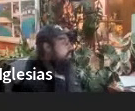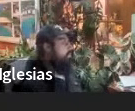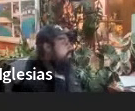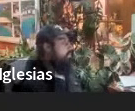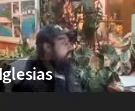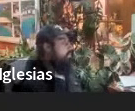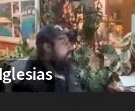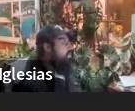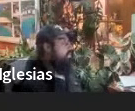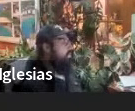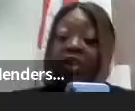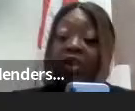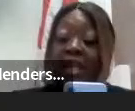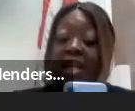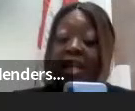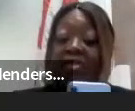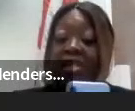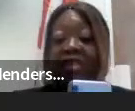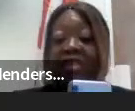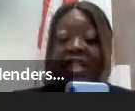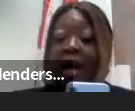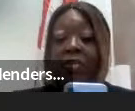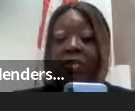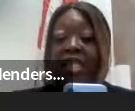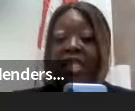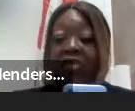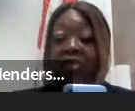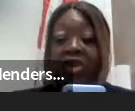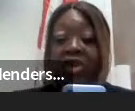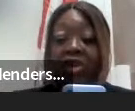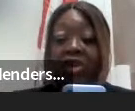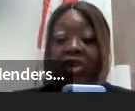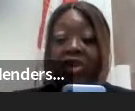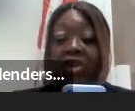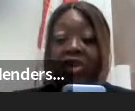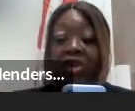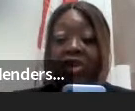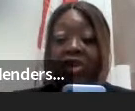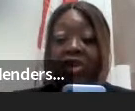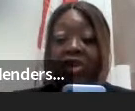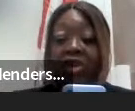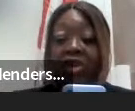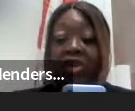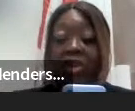how are. I don't have the plans. I've not received any documentation regarding this project.